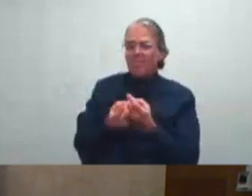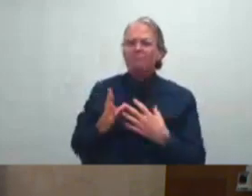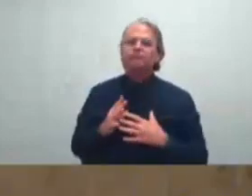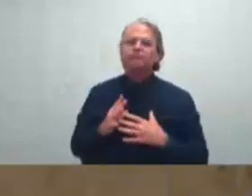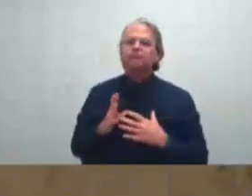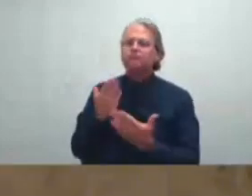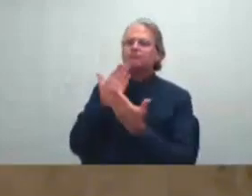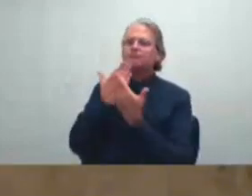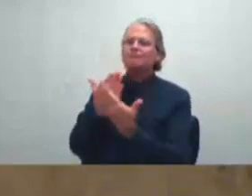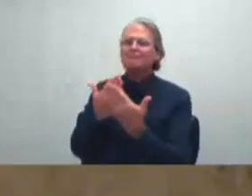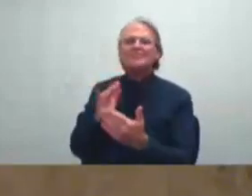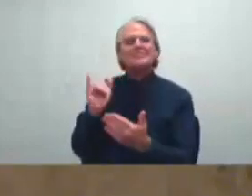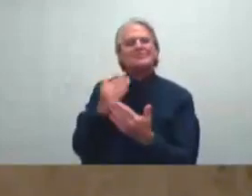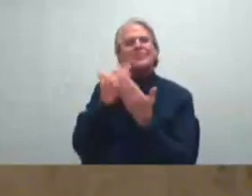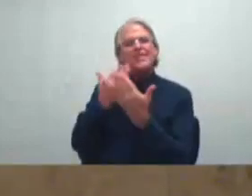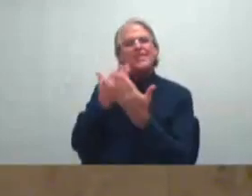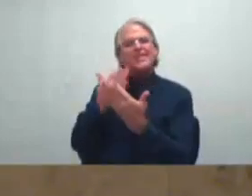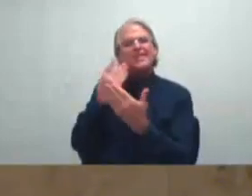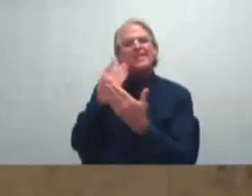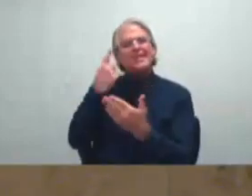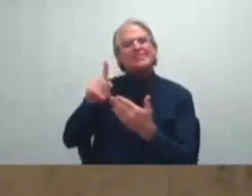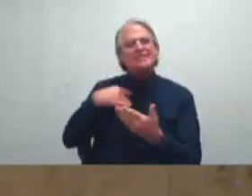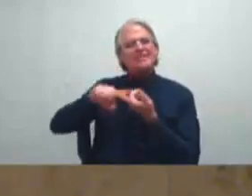to have women in the field, so thank you.